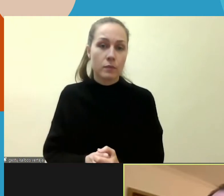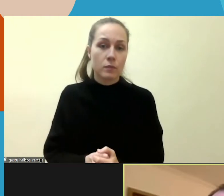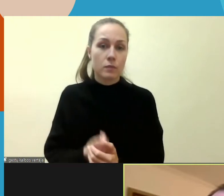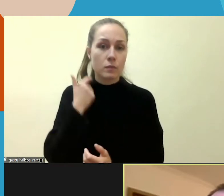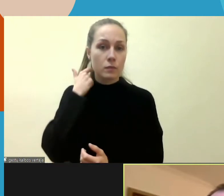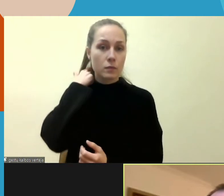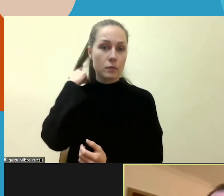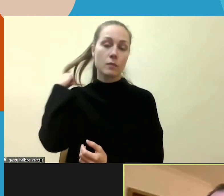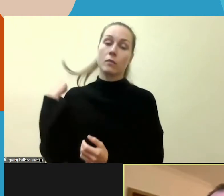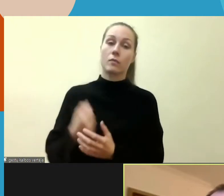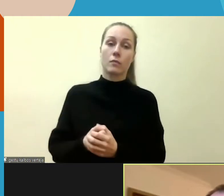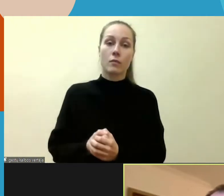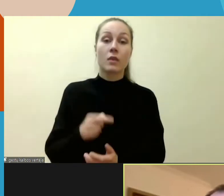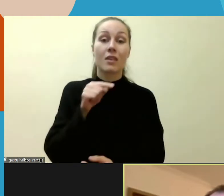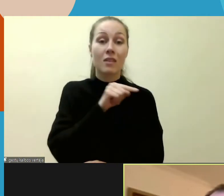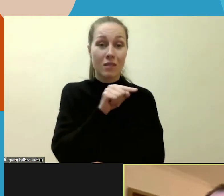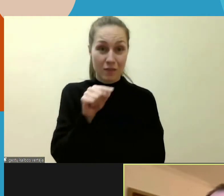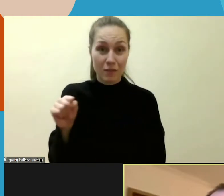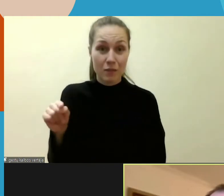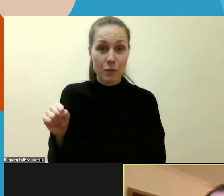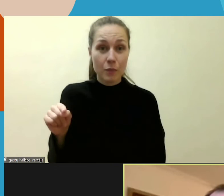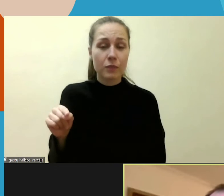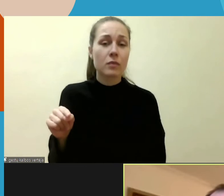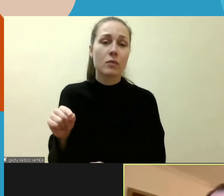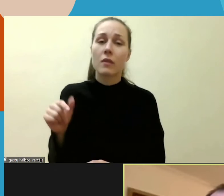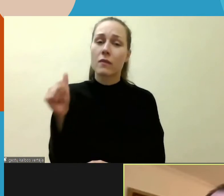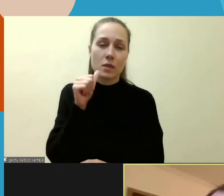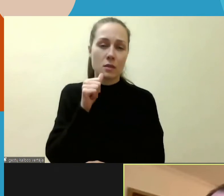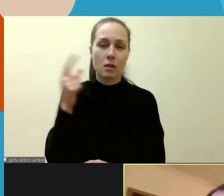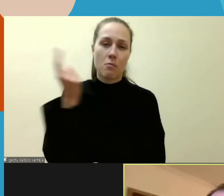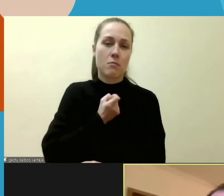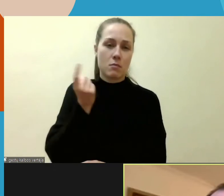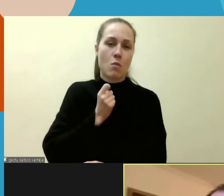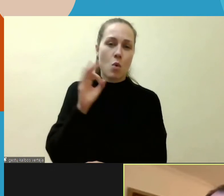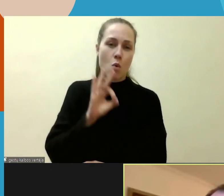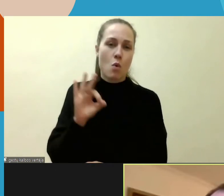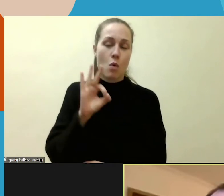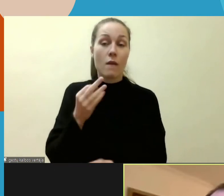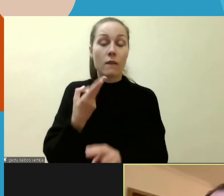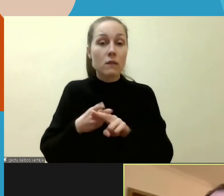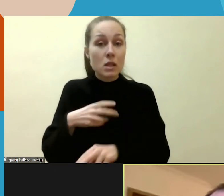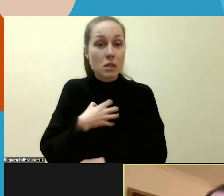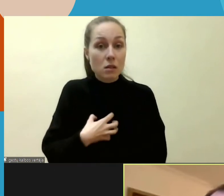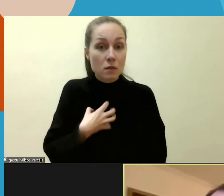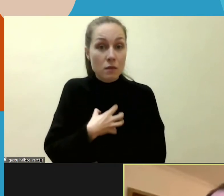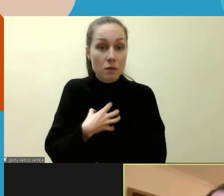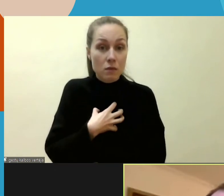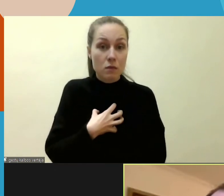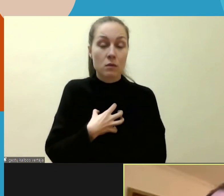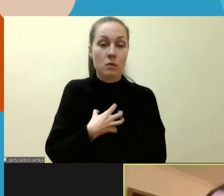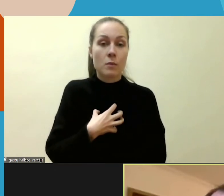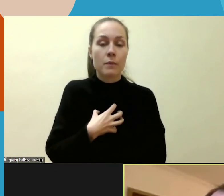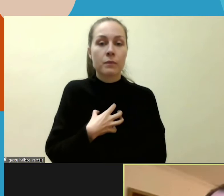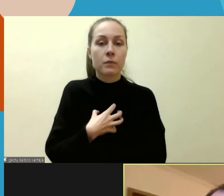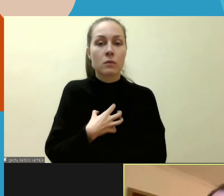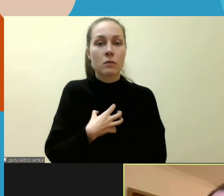and I suppose then that's why it's very important that the iReport system captures data on that, on